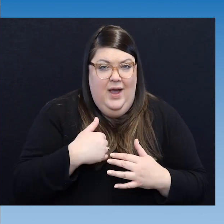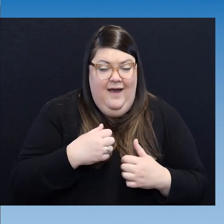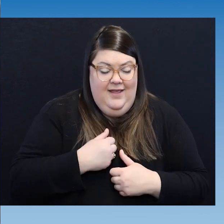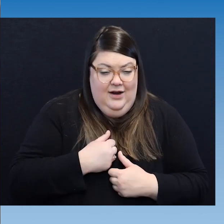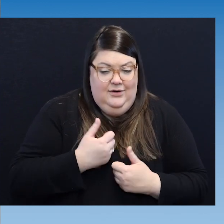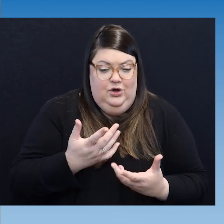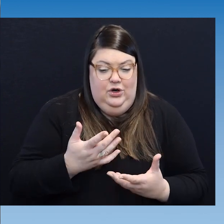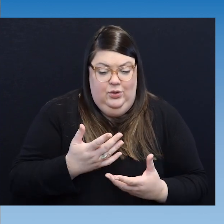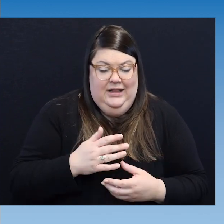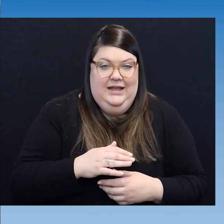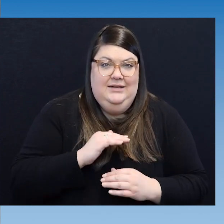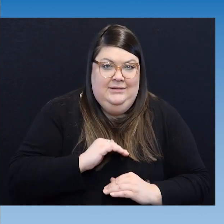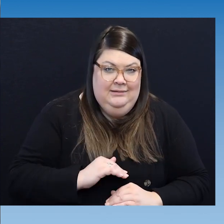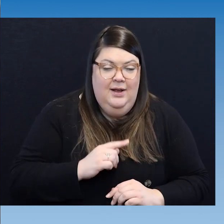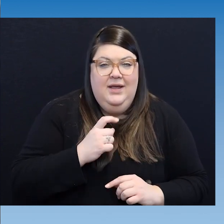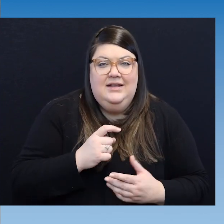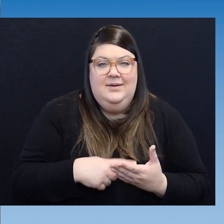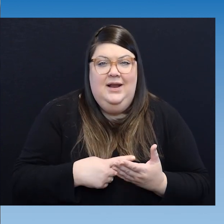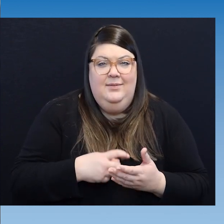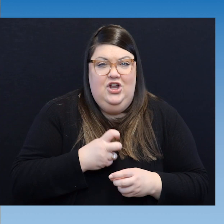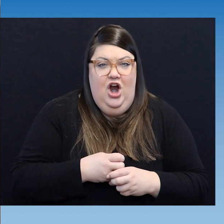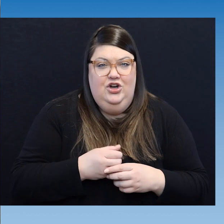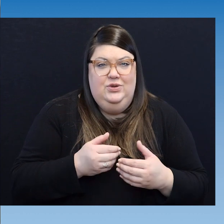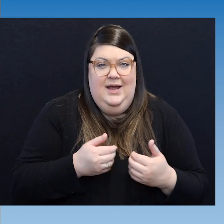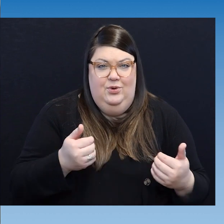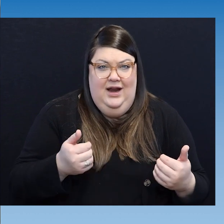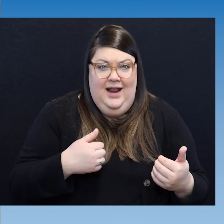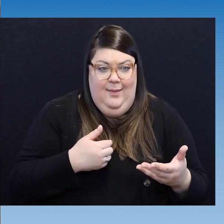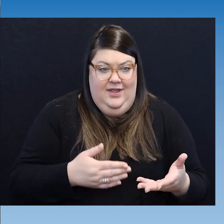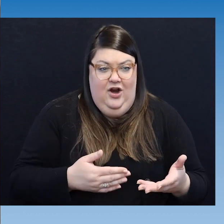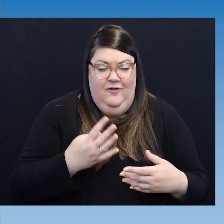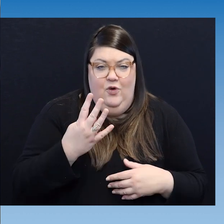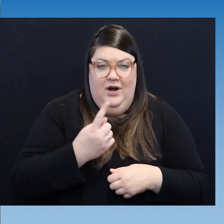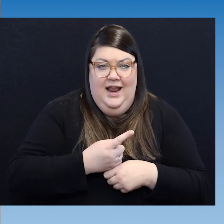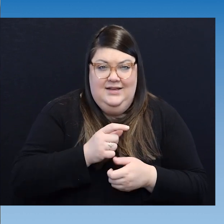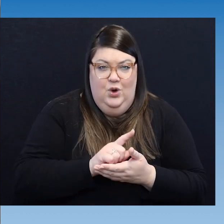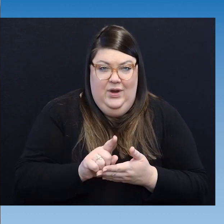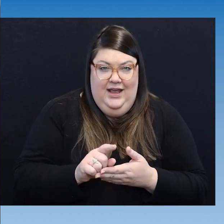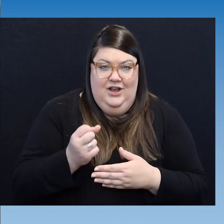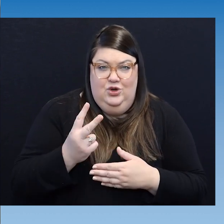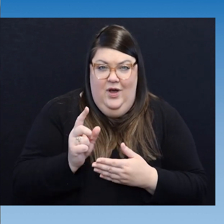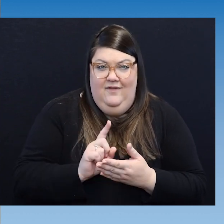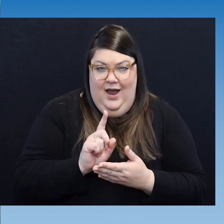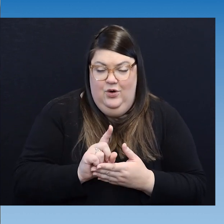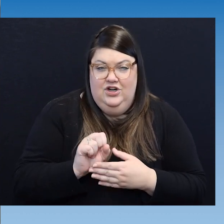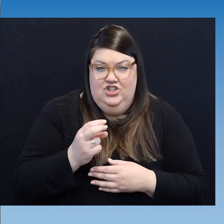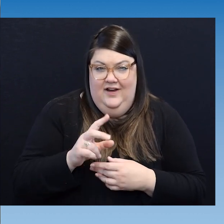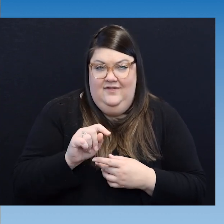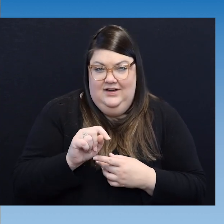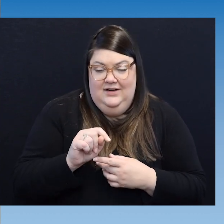release. Because sometimes it's hard to separate because I'm there 4 days a week, 12-hour shifts. So it's kind of hard